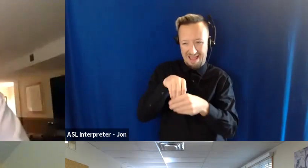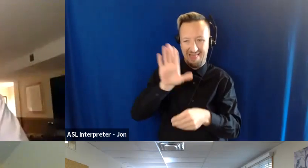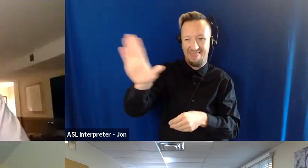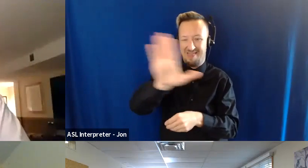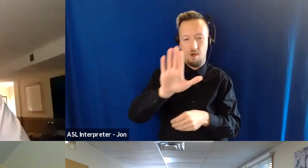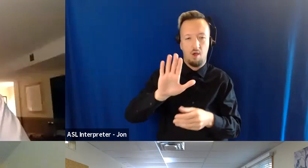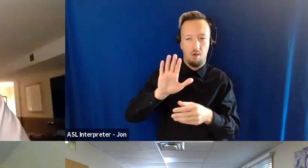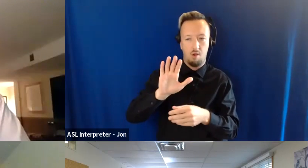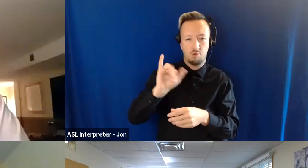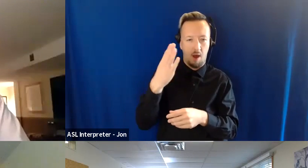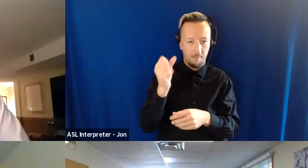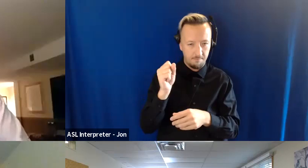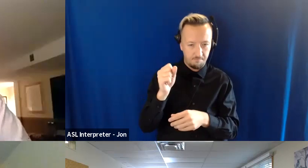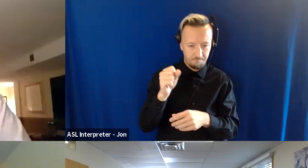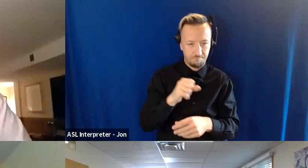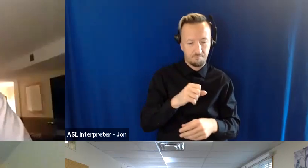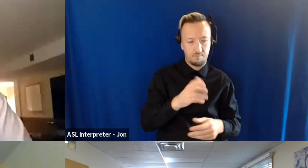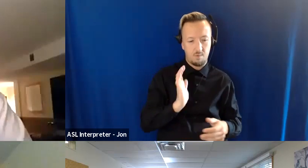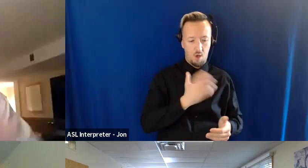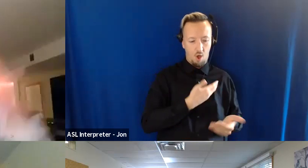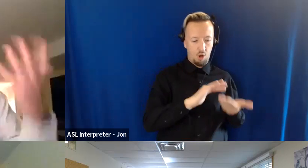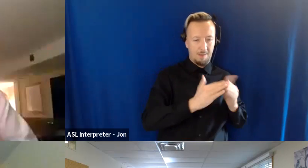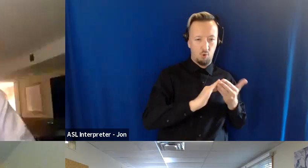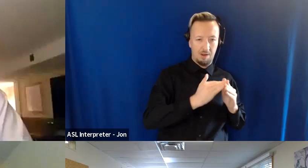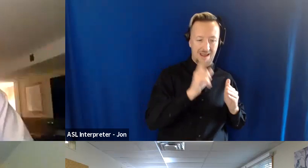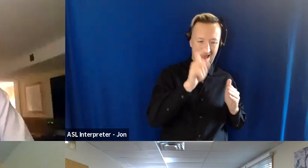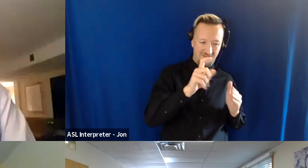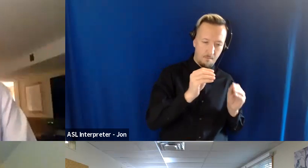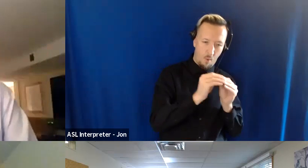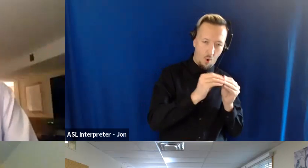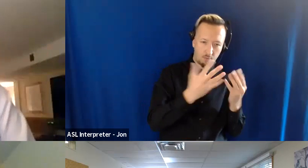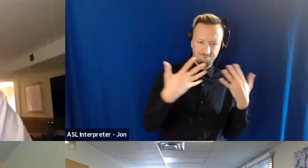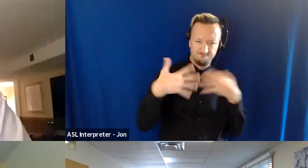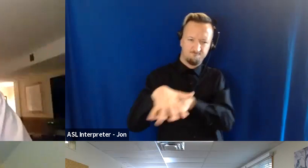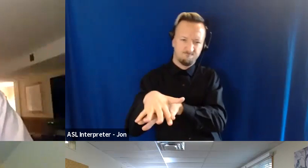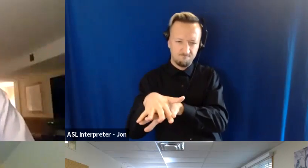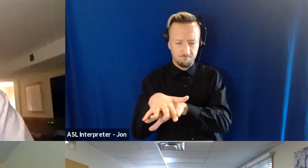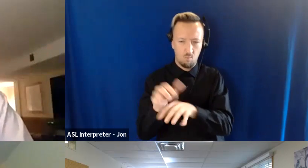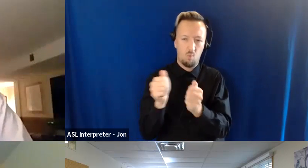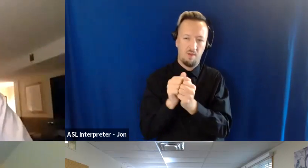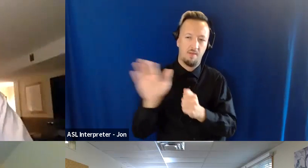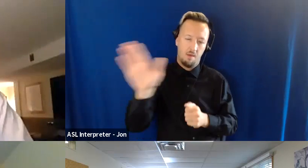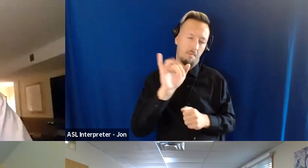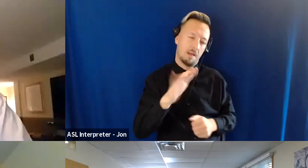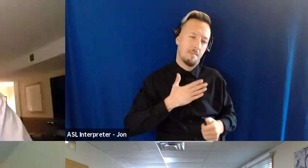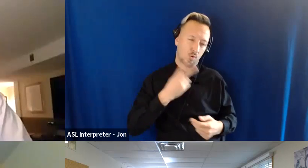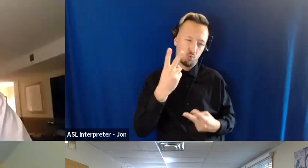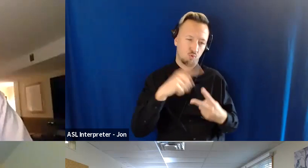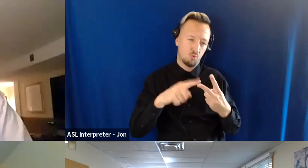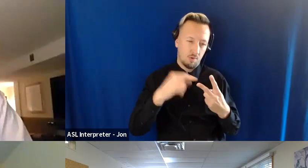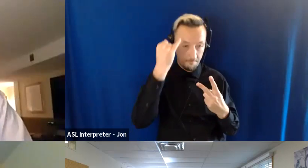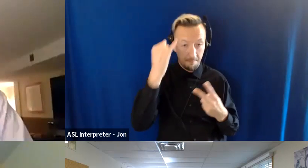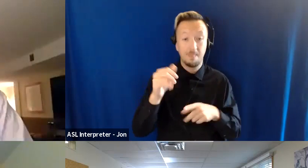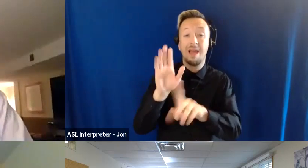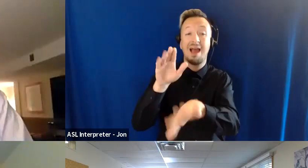our community to them. So that would be my top of mind thoughts. And Andrew,